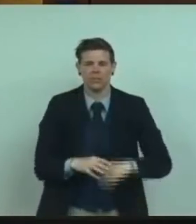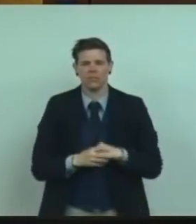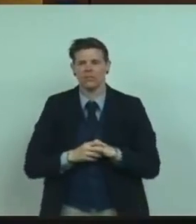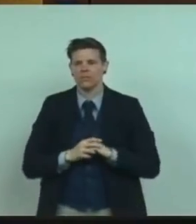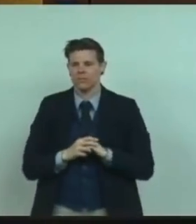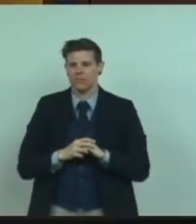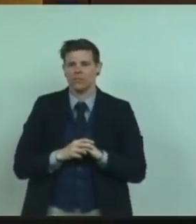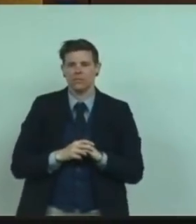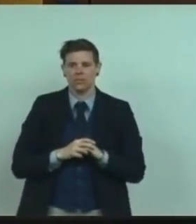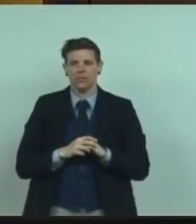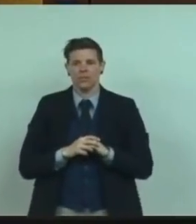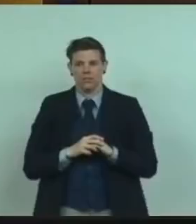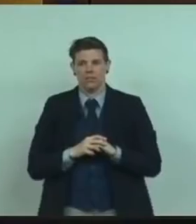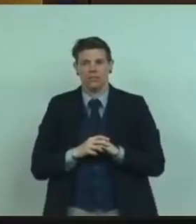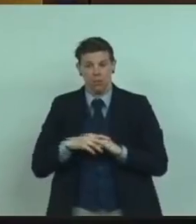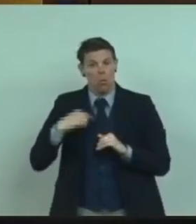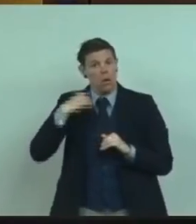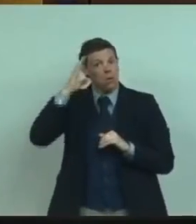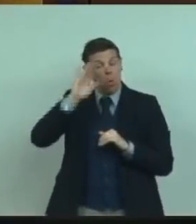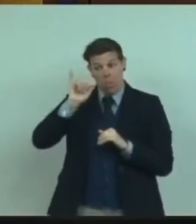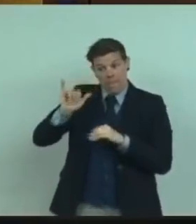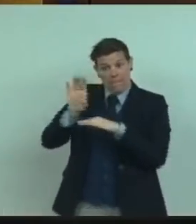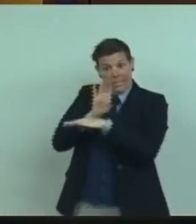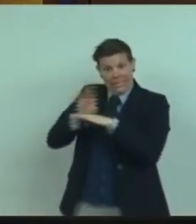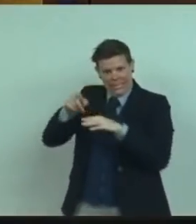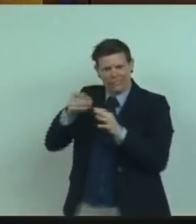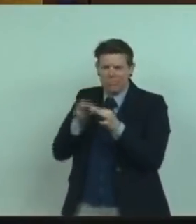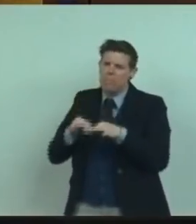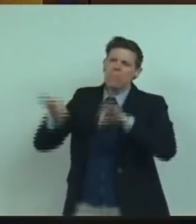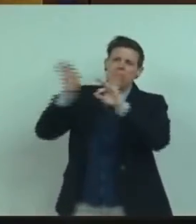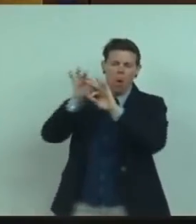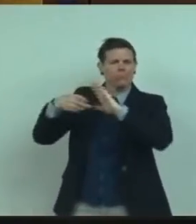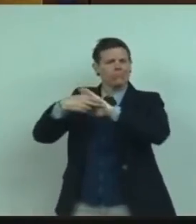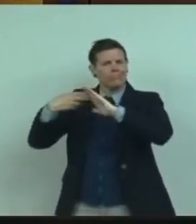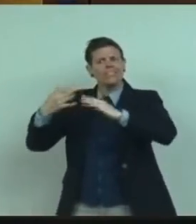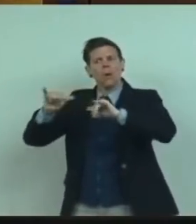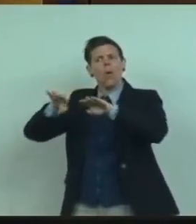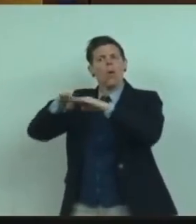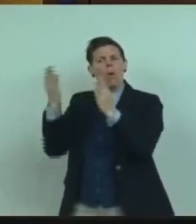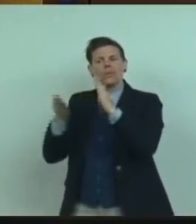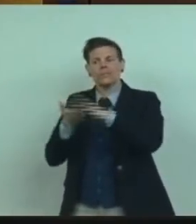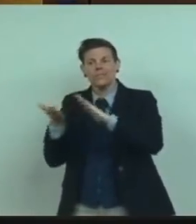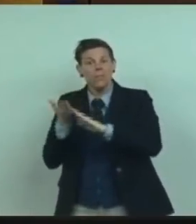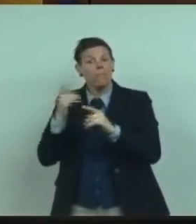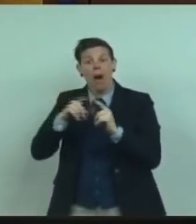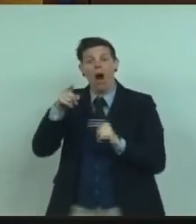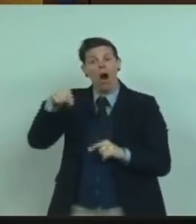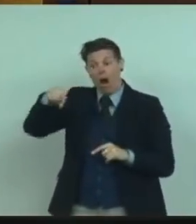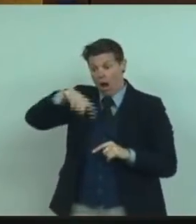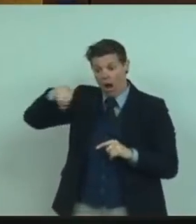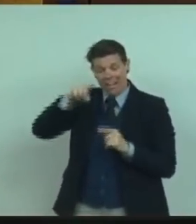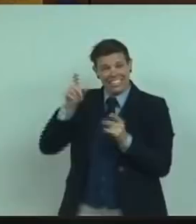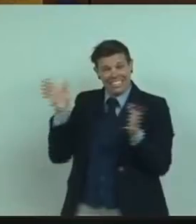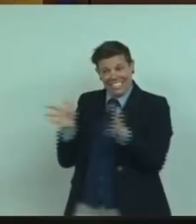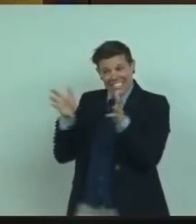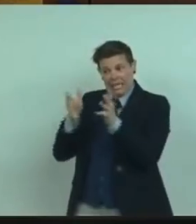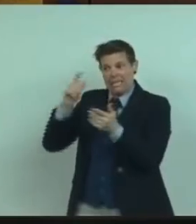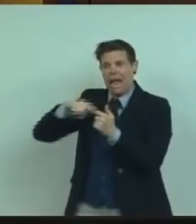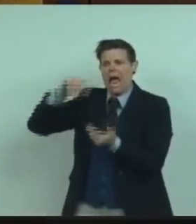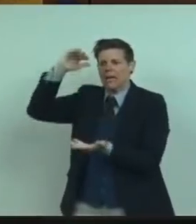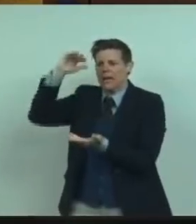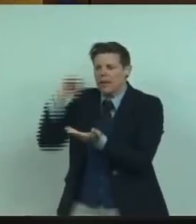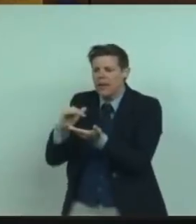we've identified as best practices by minimizing any of that contact to 5, if we have to make that smaller, if we do